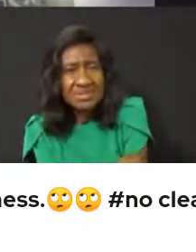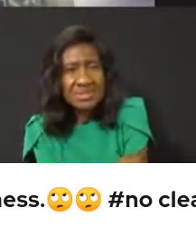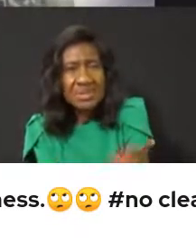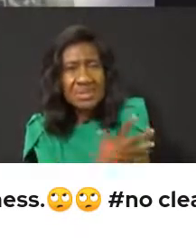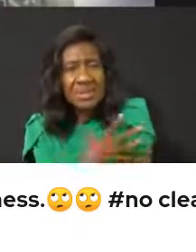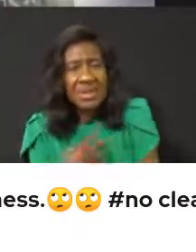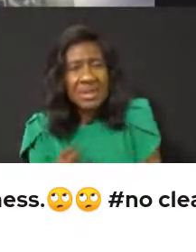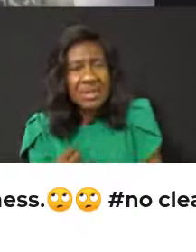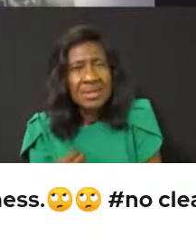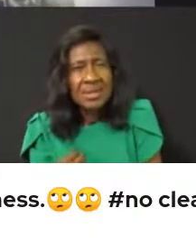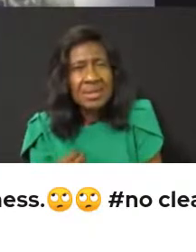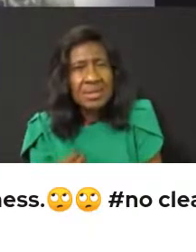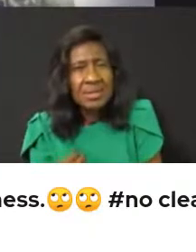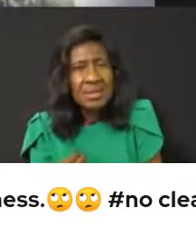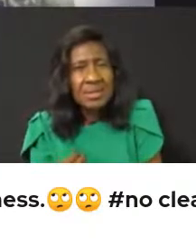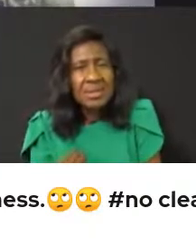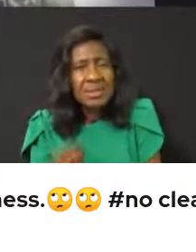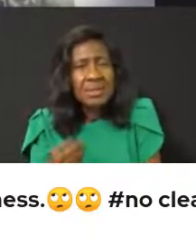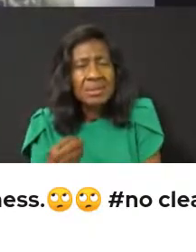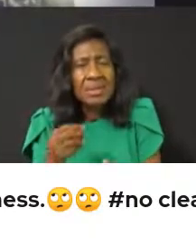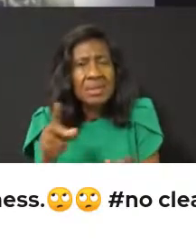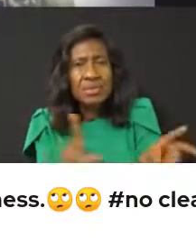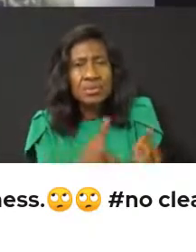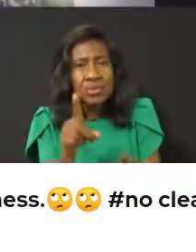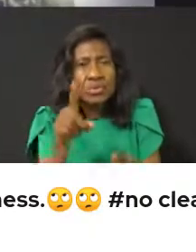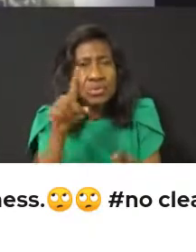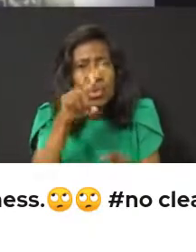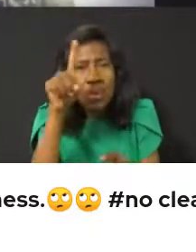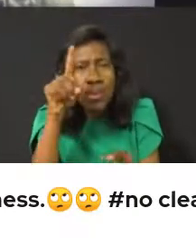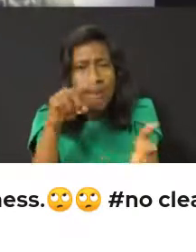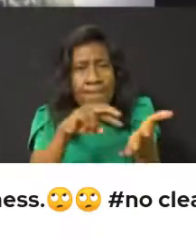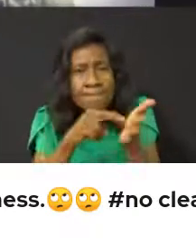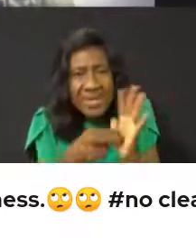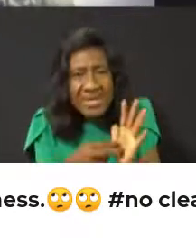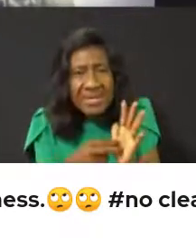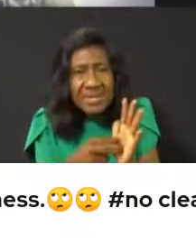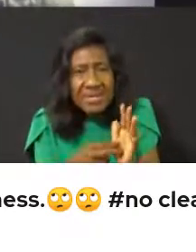And are you referring to full vaccination or first dose only?